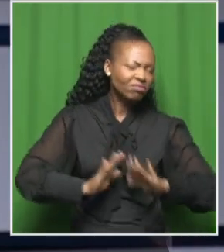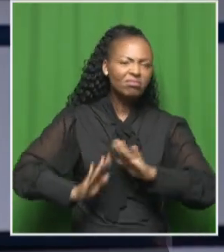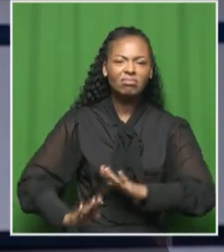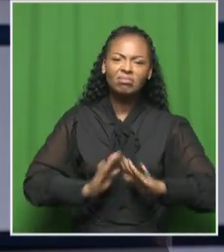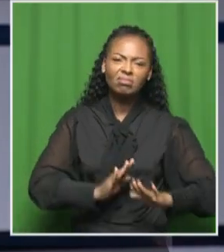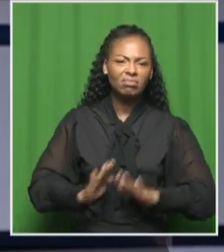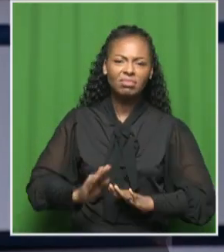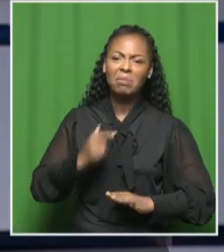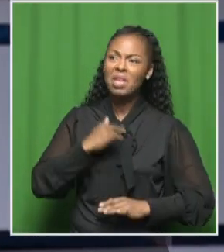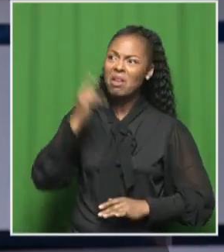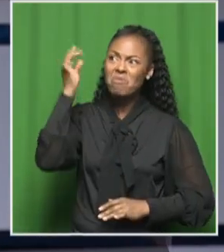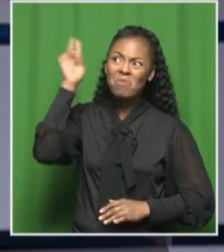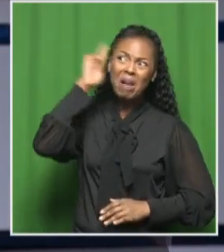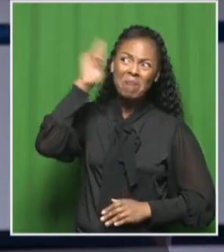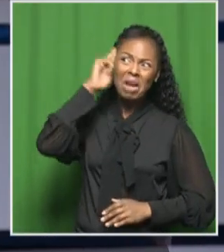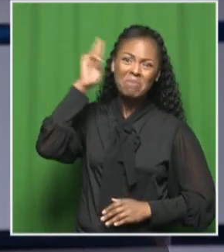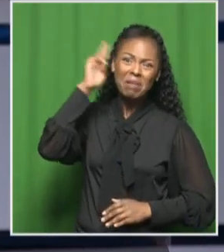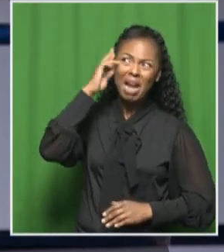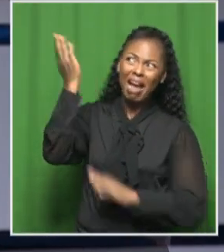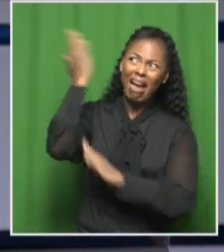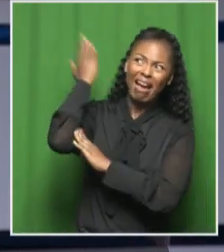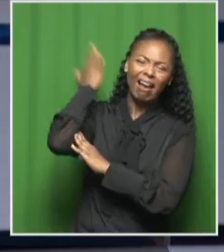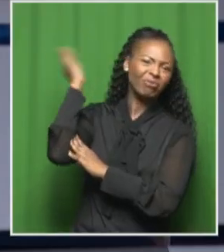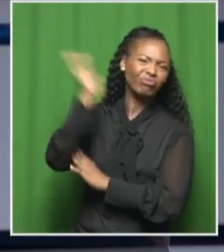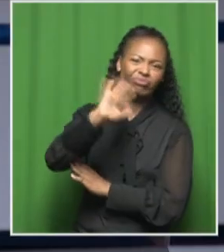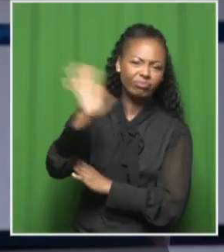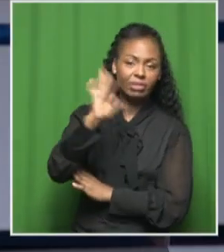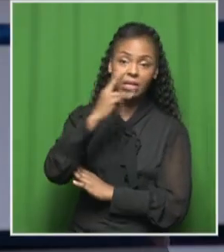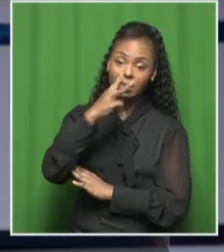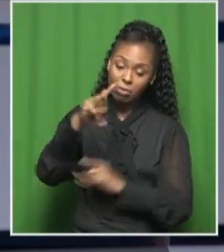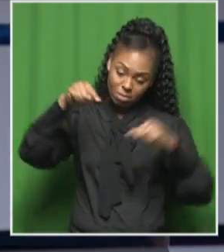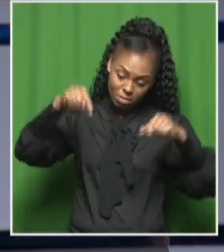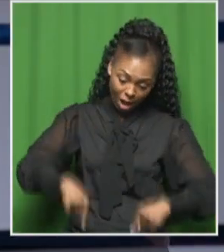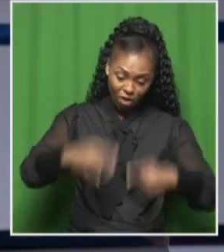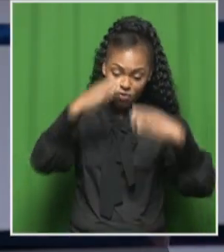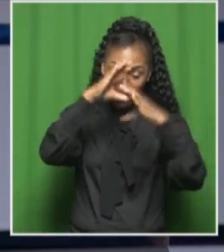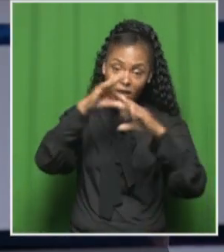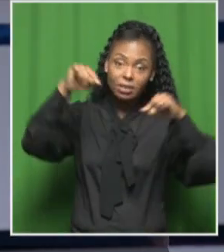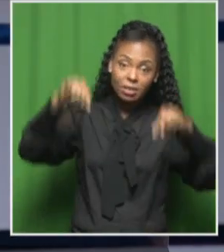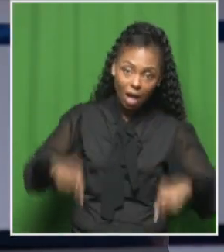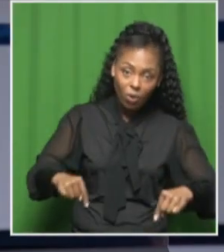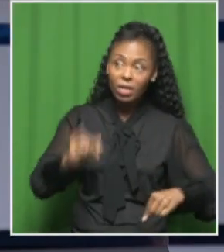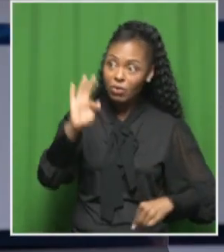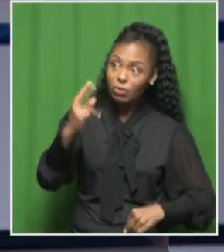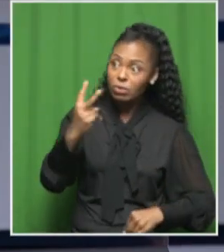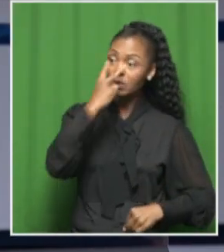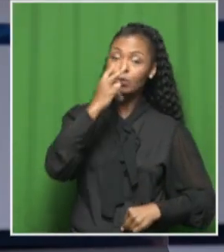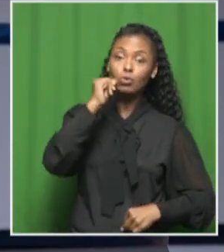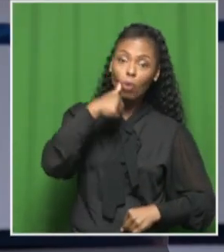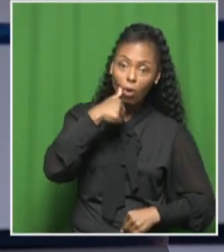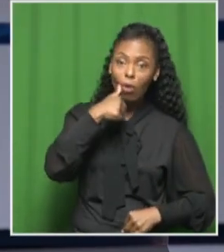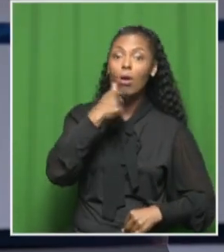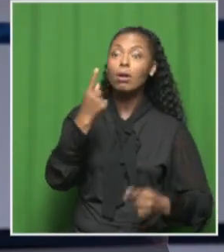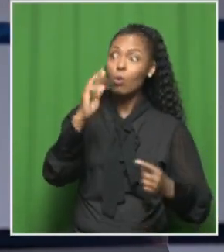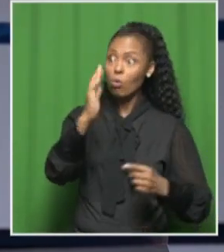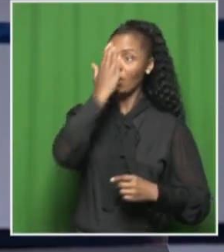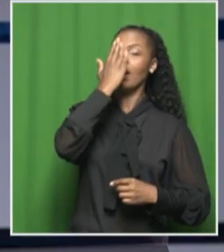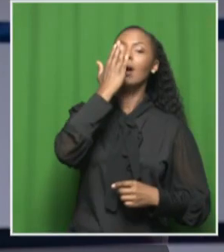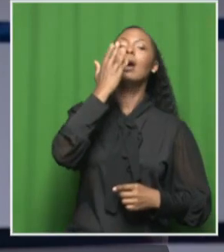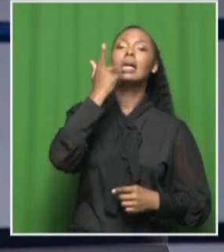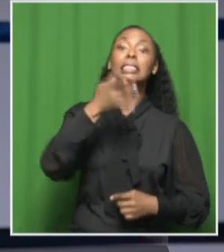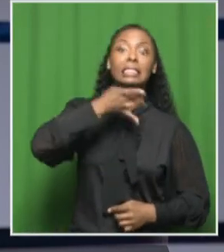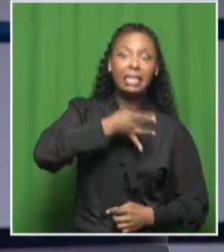far ahead. I just stay in the moment, in the now. And I tell you, when you come to see me tomorrow and Saturday, you're going to